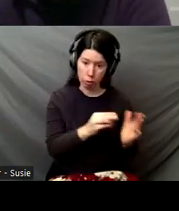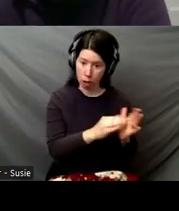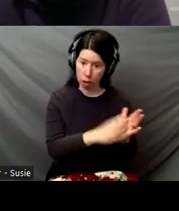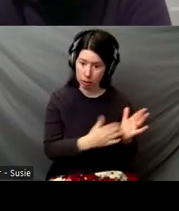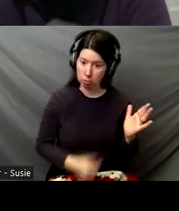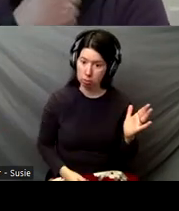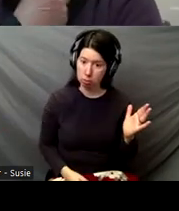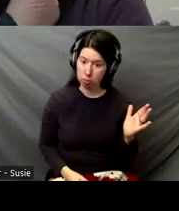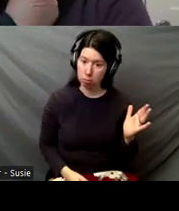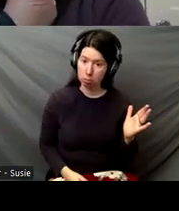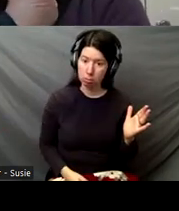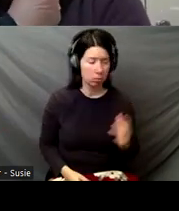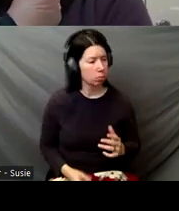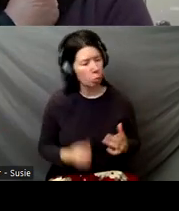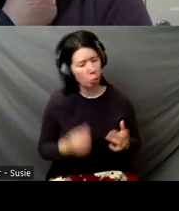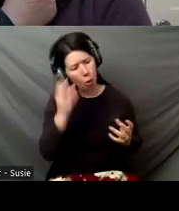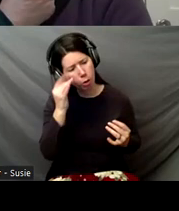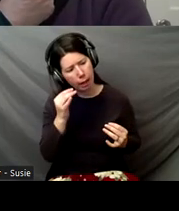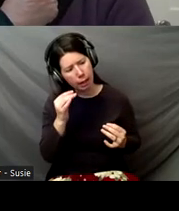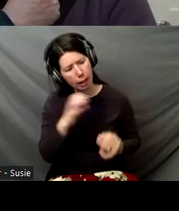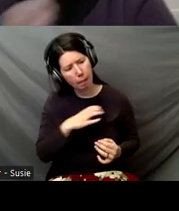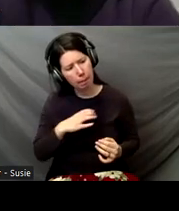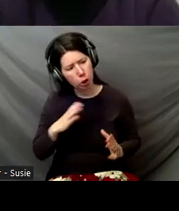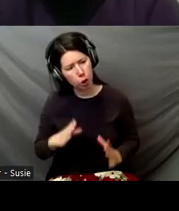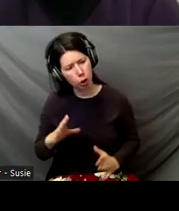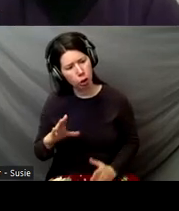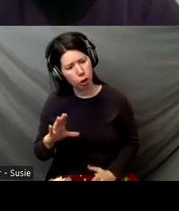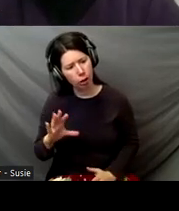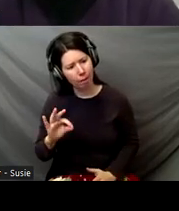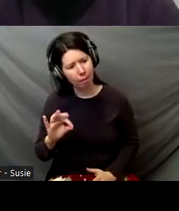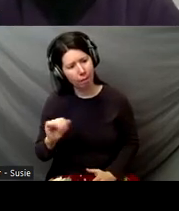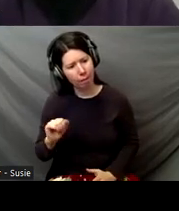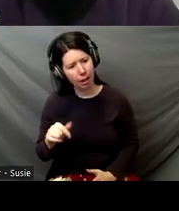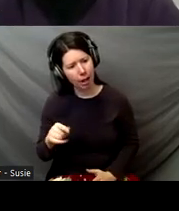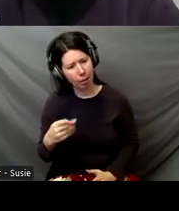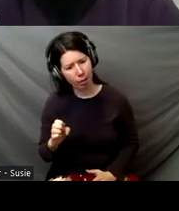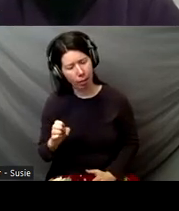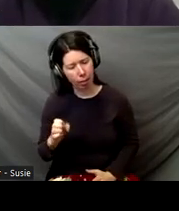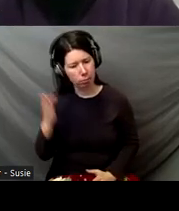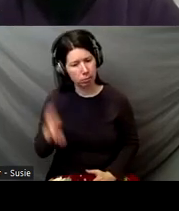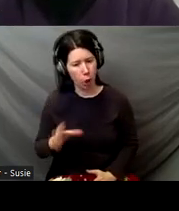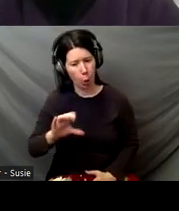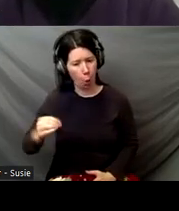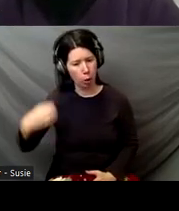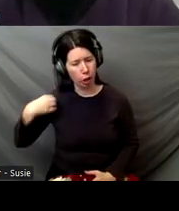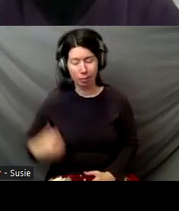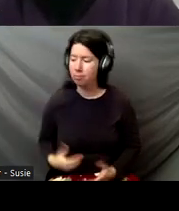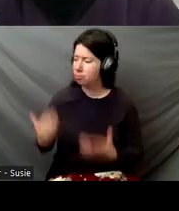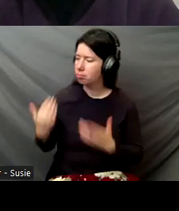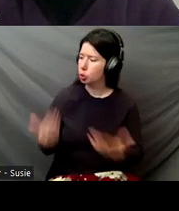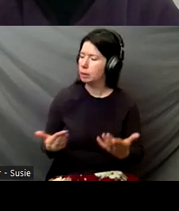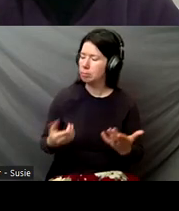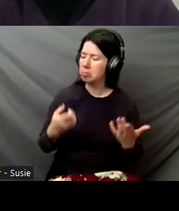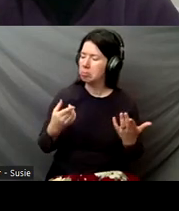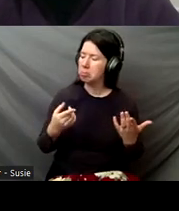Debbie? So what do you think, Commissioner Faith, Co-Chair Faith? Let's do it. I think the document we'll be looking